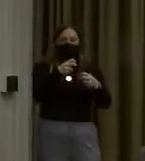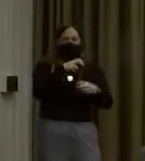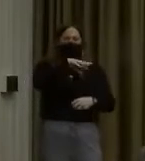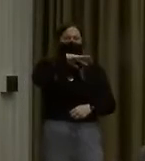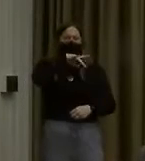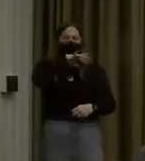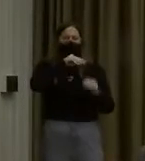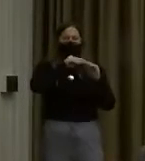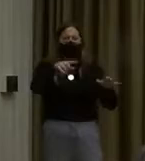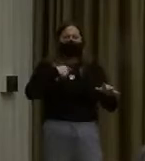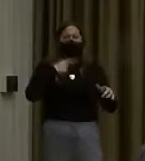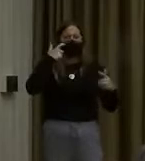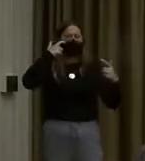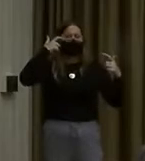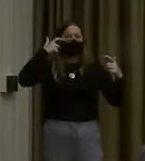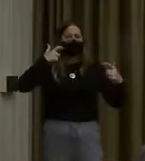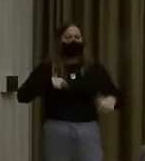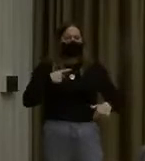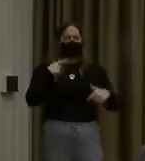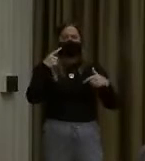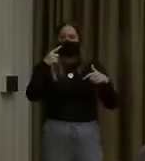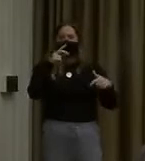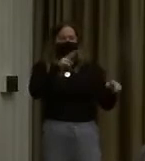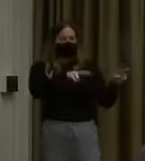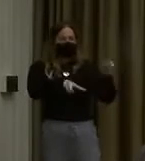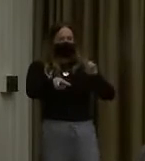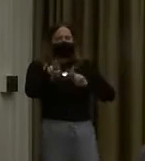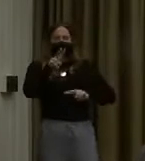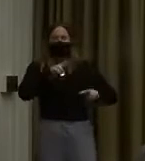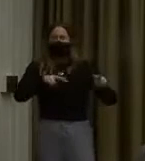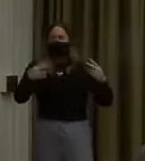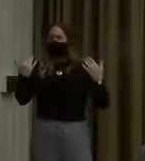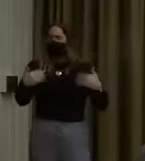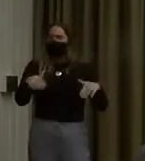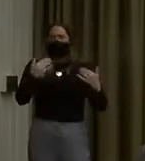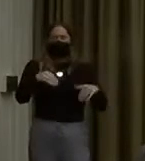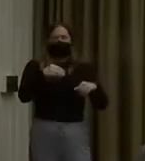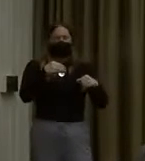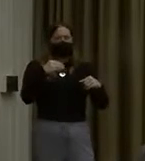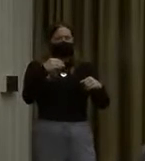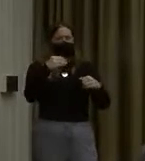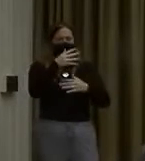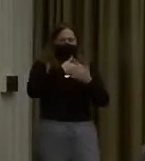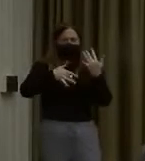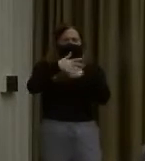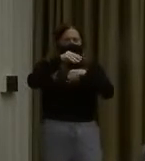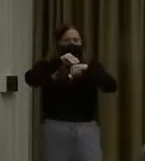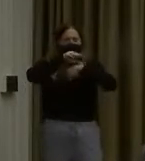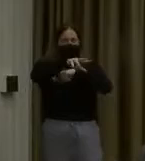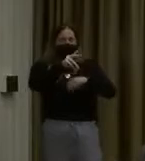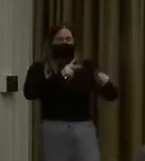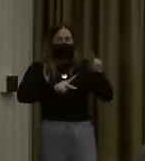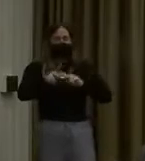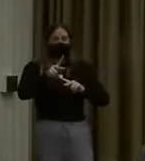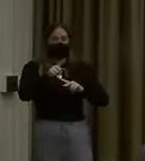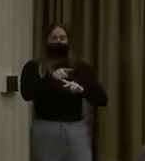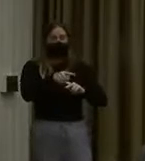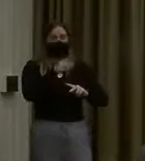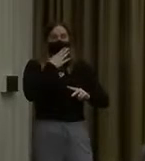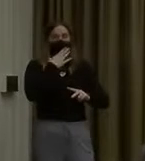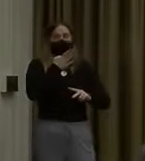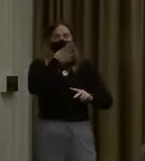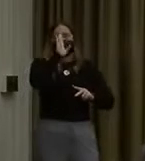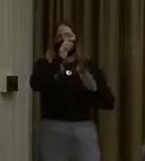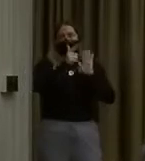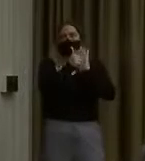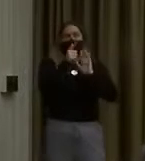I have ever cried, because I couldn't believe it. When you talk about the social determinants, my God, the way that people had to, God forbid if they didn't have transportation, they couldn't